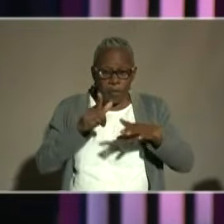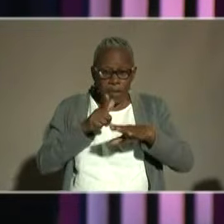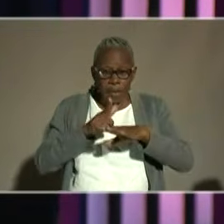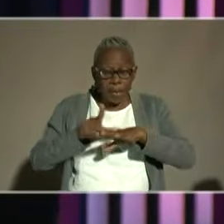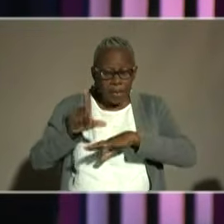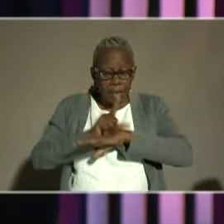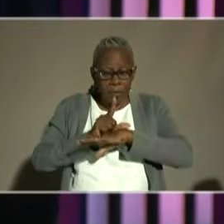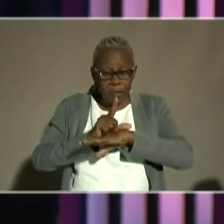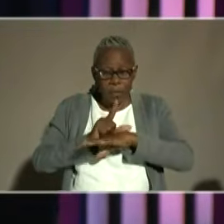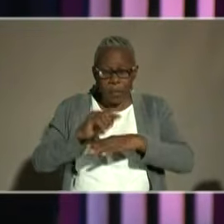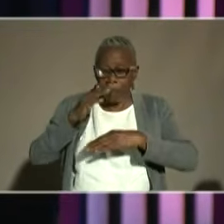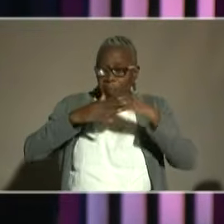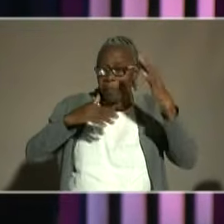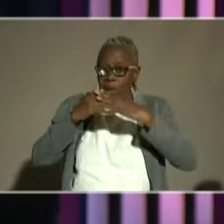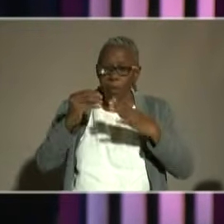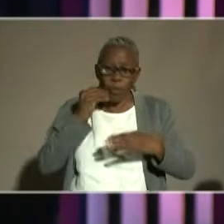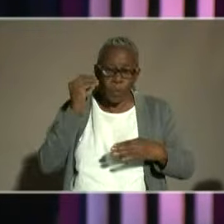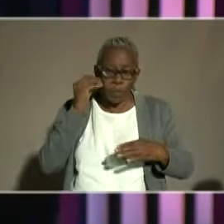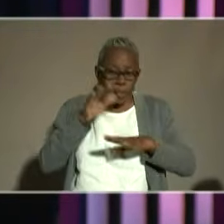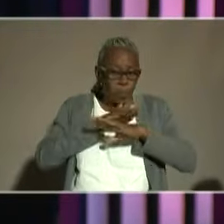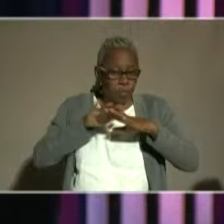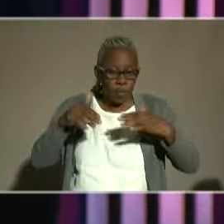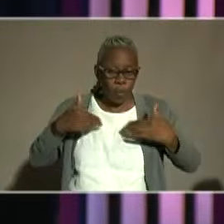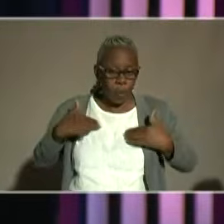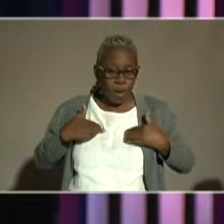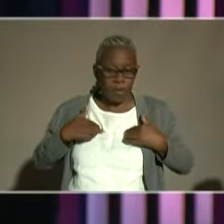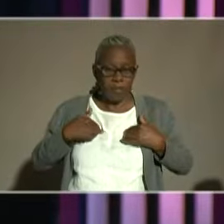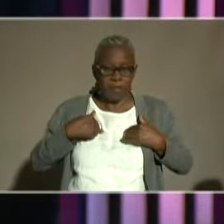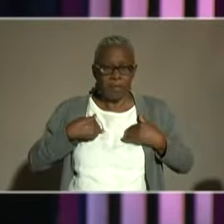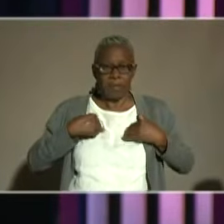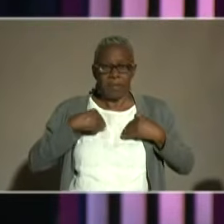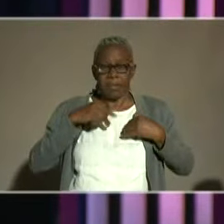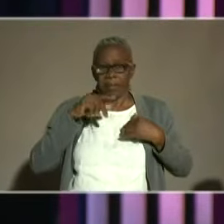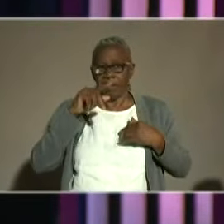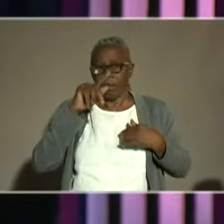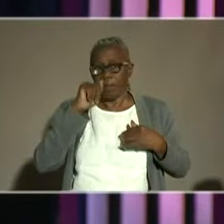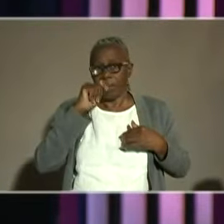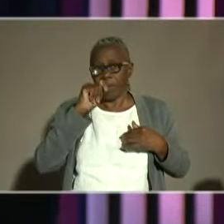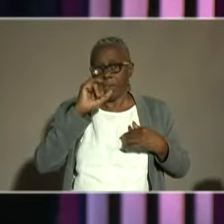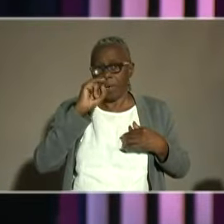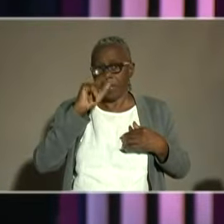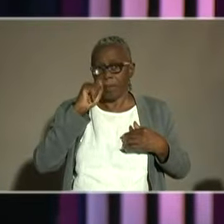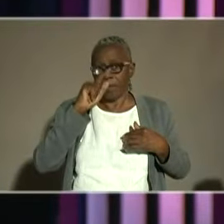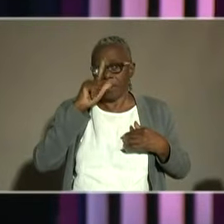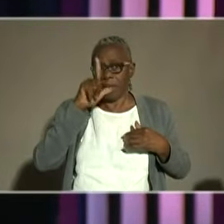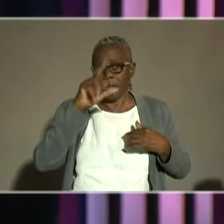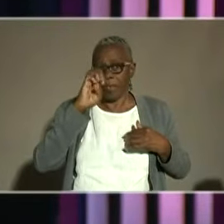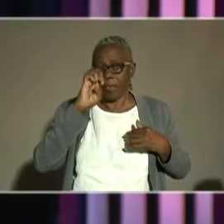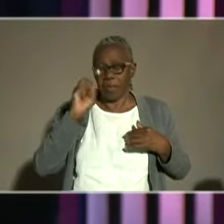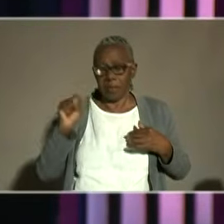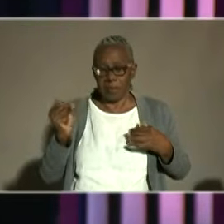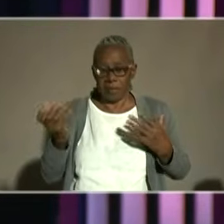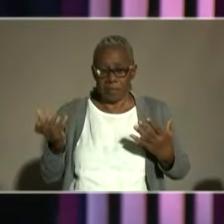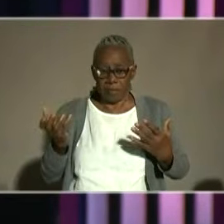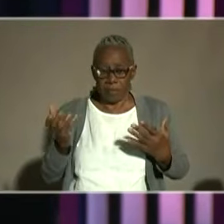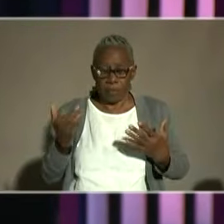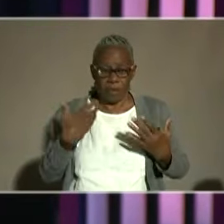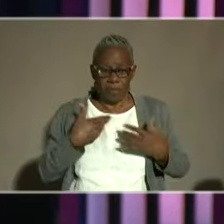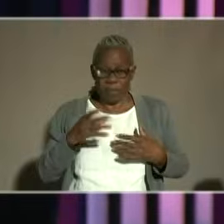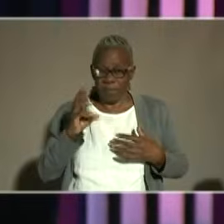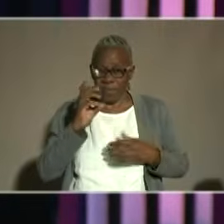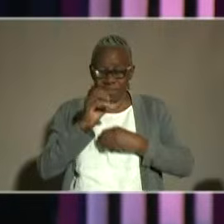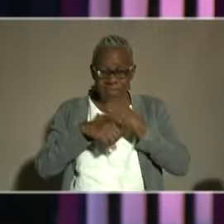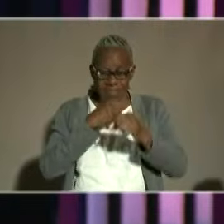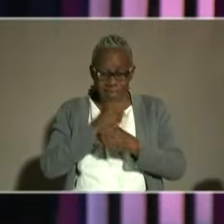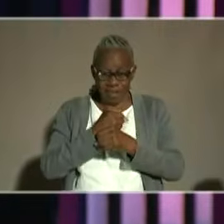have titles. The colonial era law set the period as 60 years of occupation before they can get ownership. We are going to